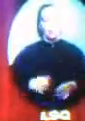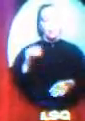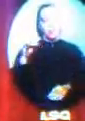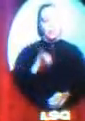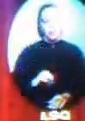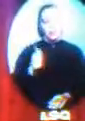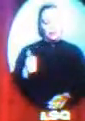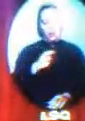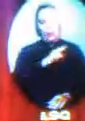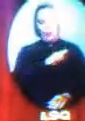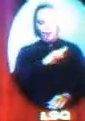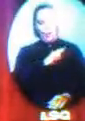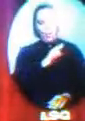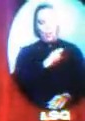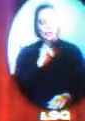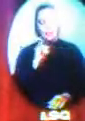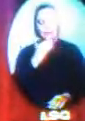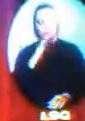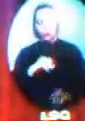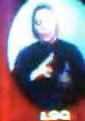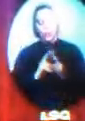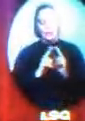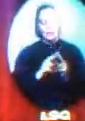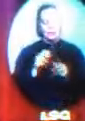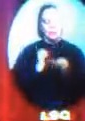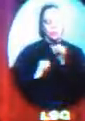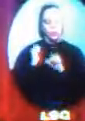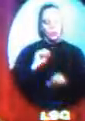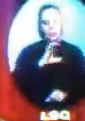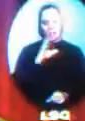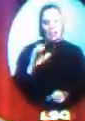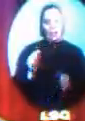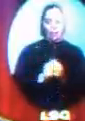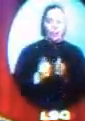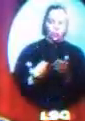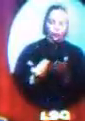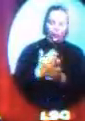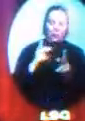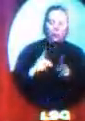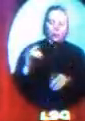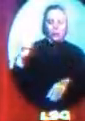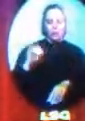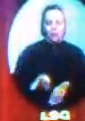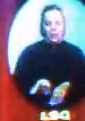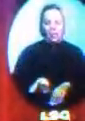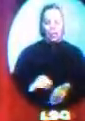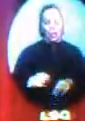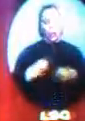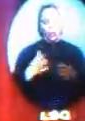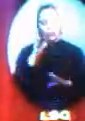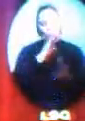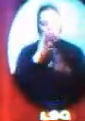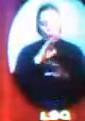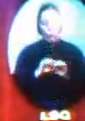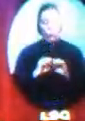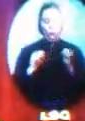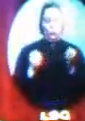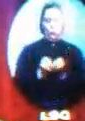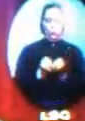The Minister of Citizenship and Immigration says that he is worried that a lack of knowledge about Canadian history among